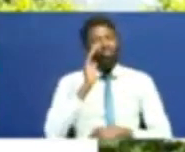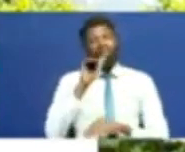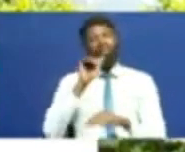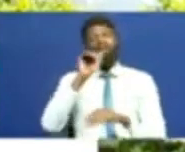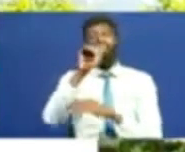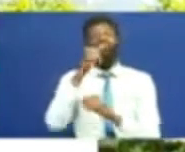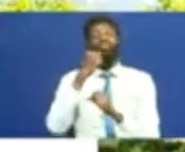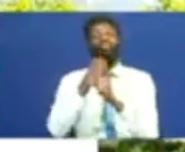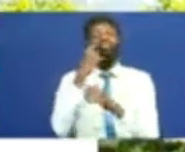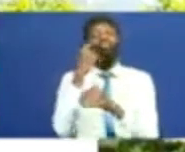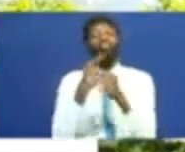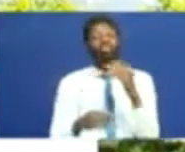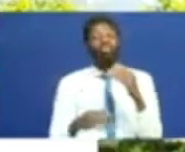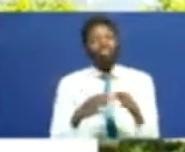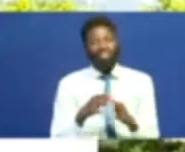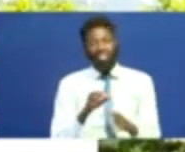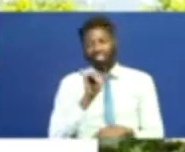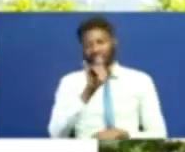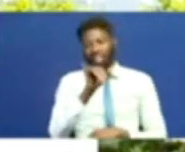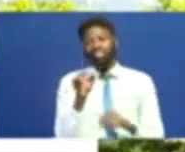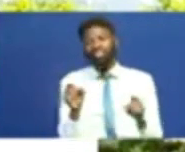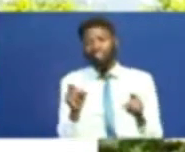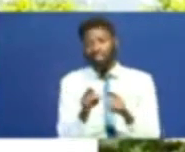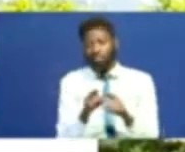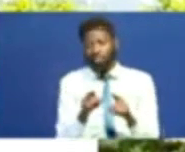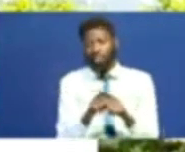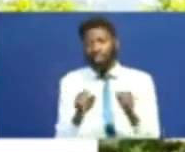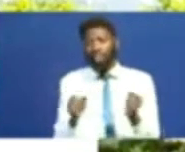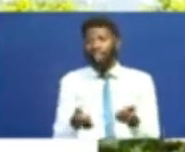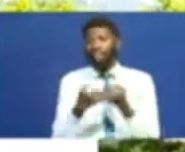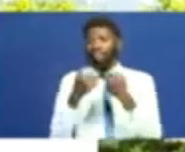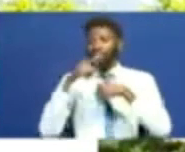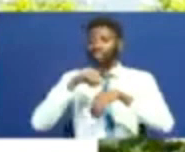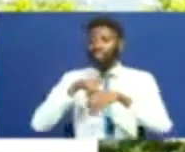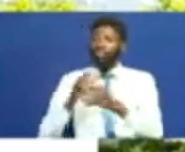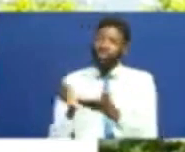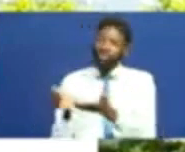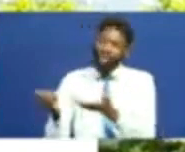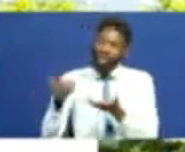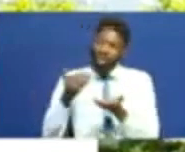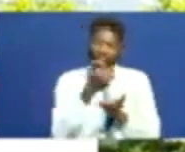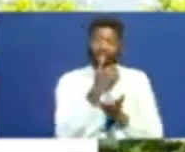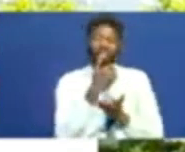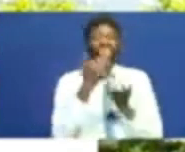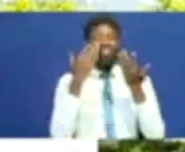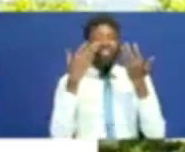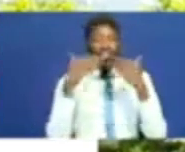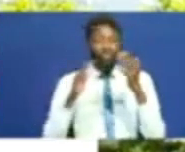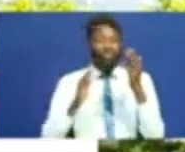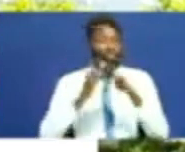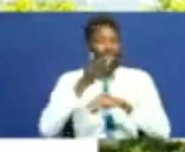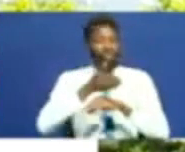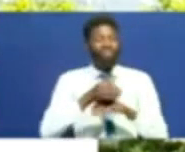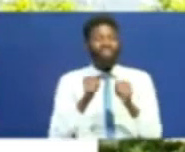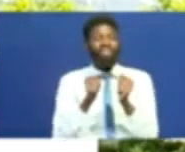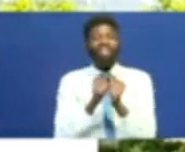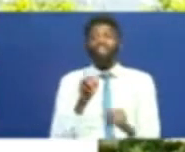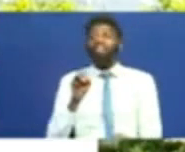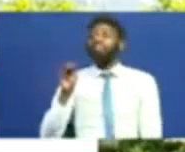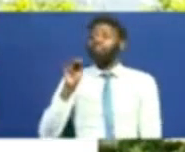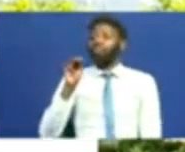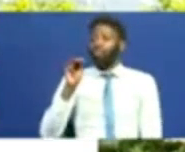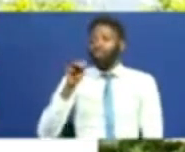in the coming days. This also, given that they have collected over 10 million signatures, that they will say they will now put it to